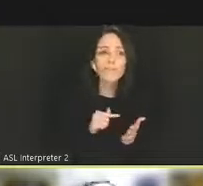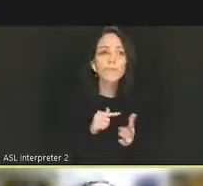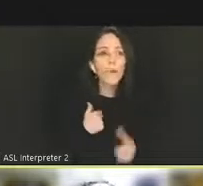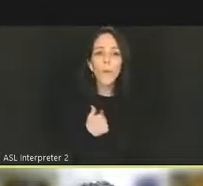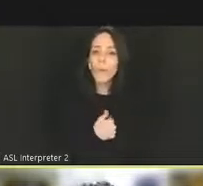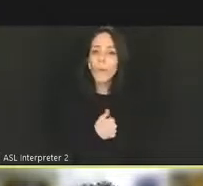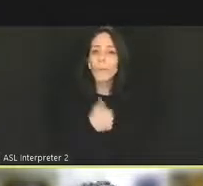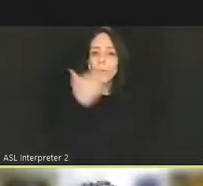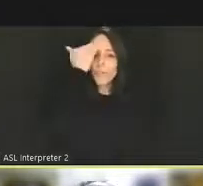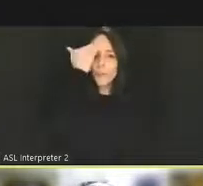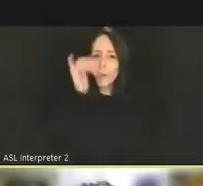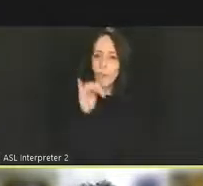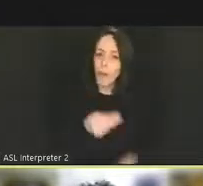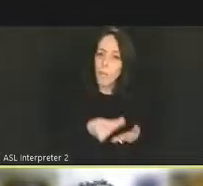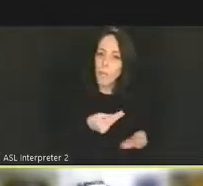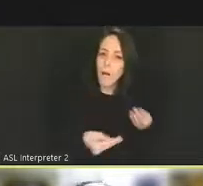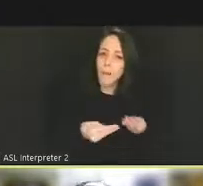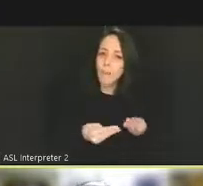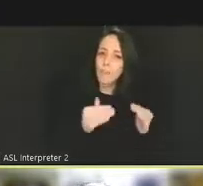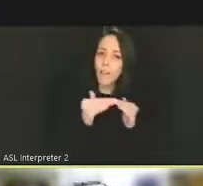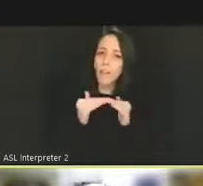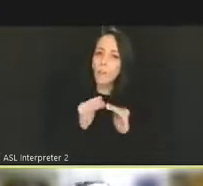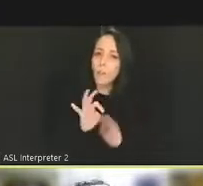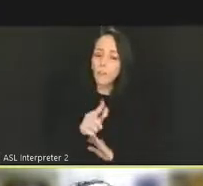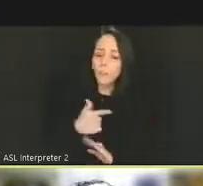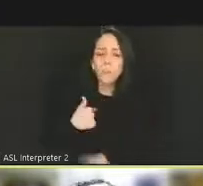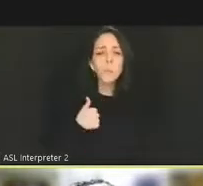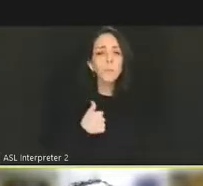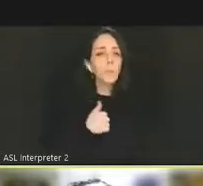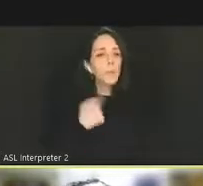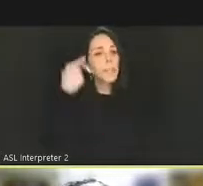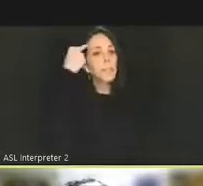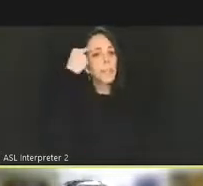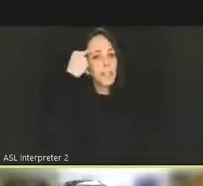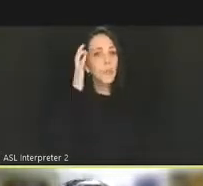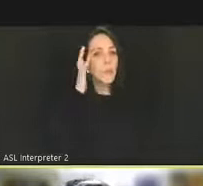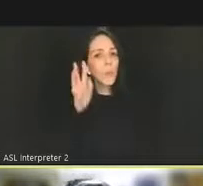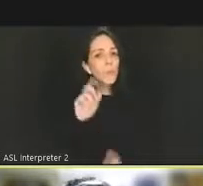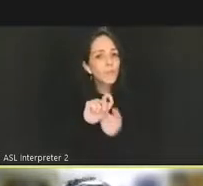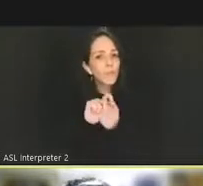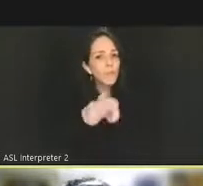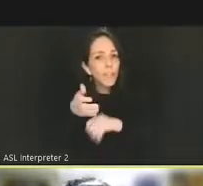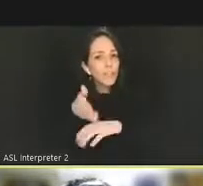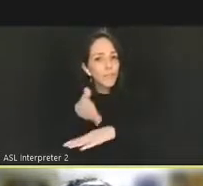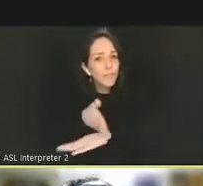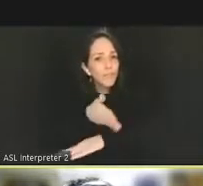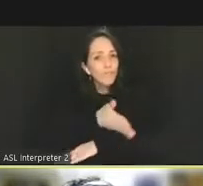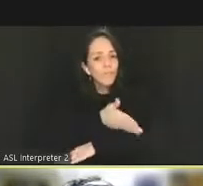equity tool will continue to evolve year over year. Next slide.